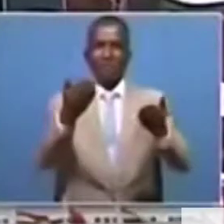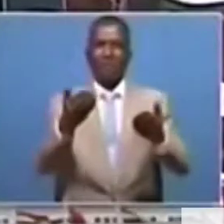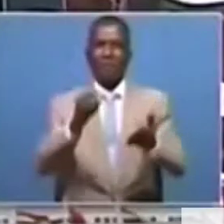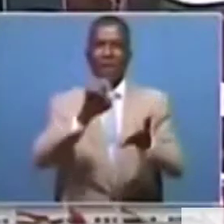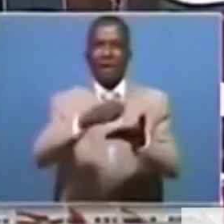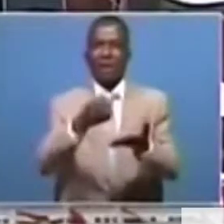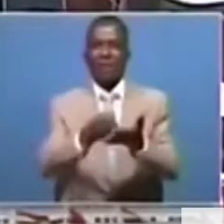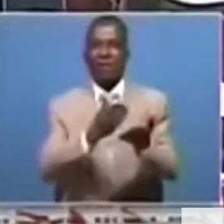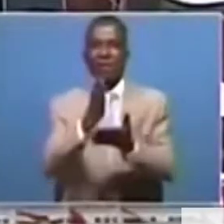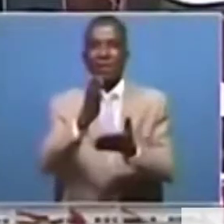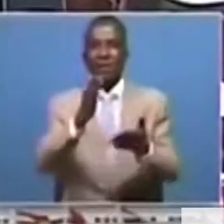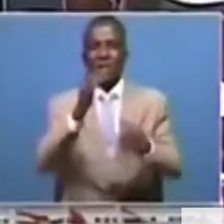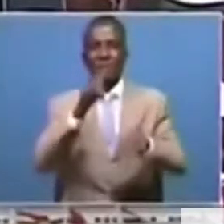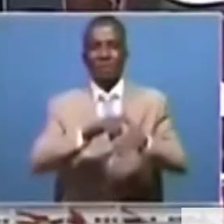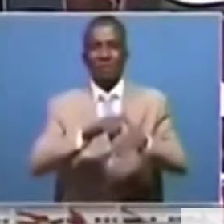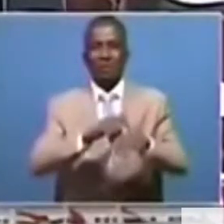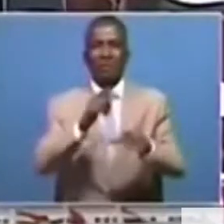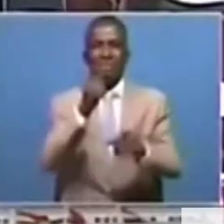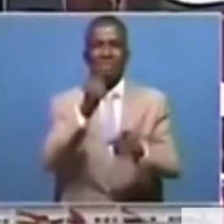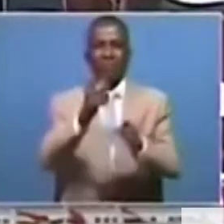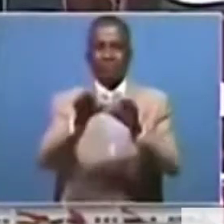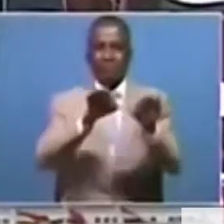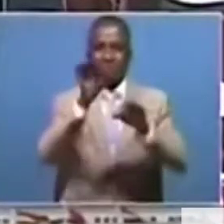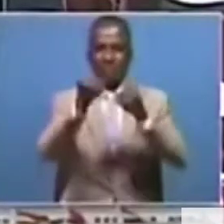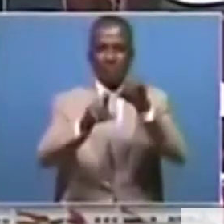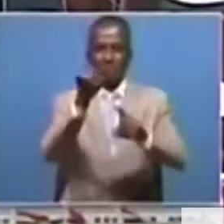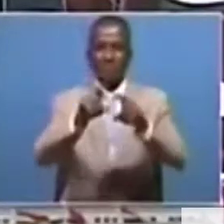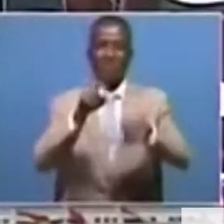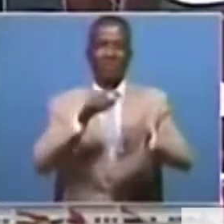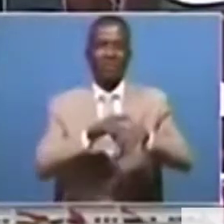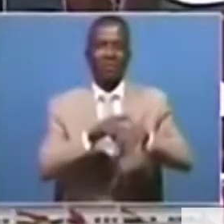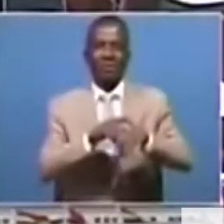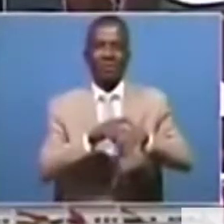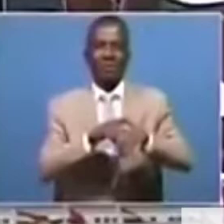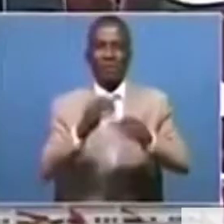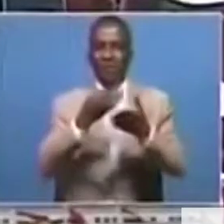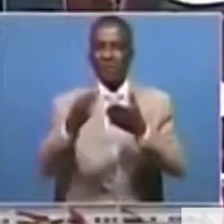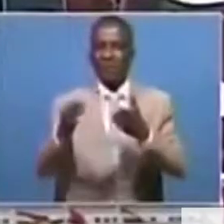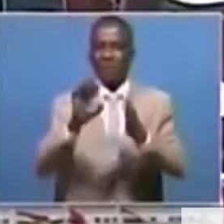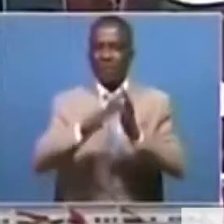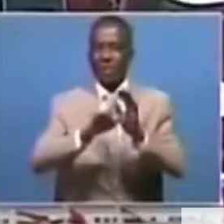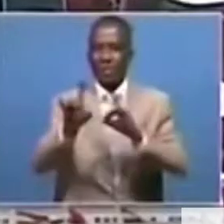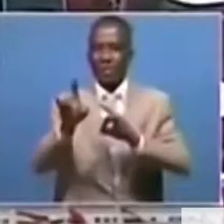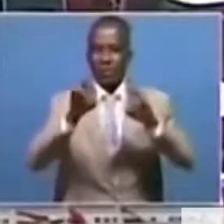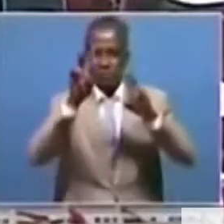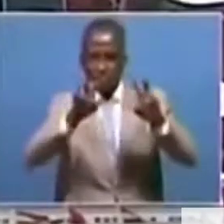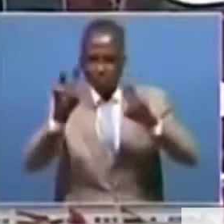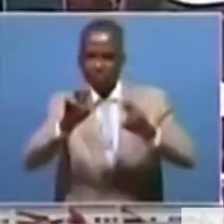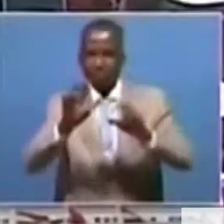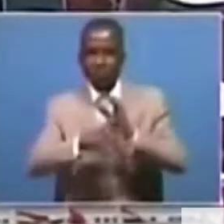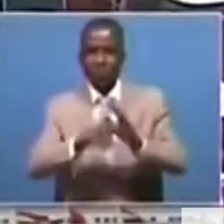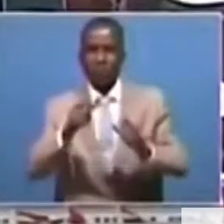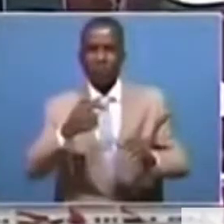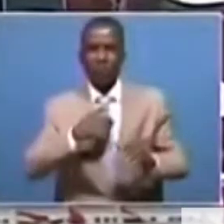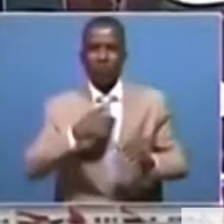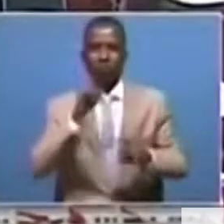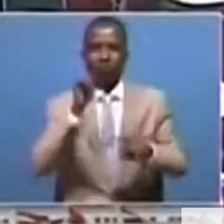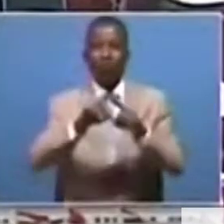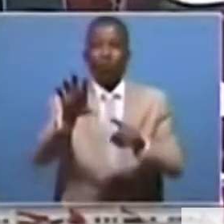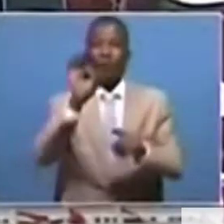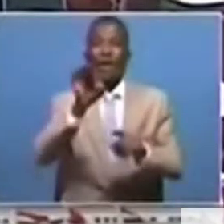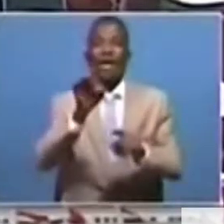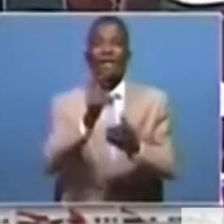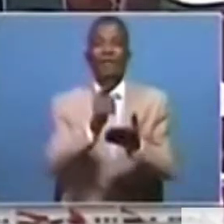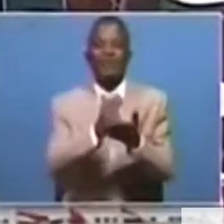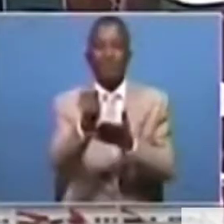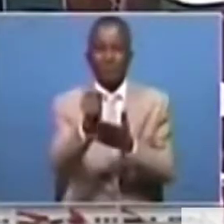essential evidence at the trial or through the necessary cross-examination, or also fails to conduct the necessary investigations which would have thrown